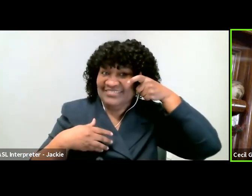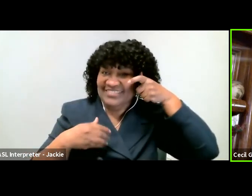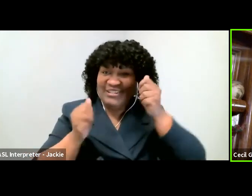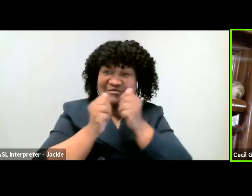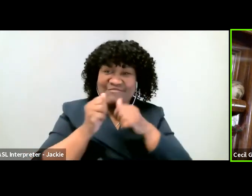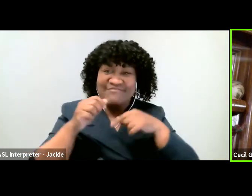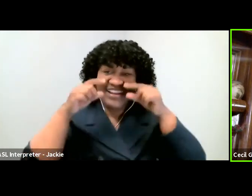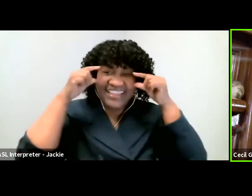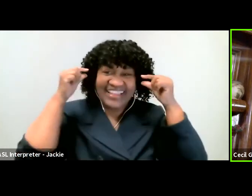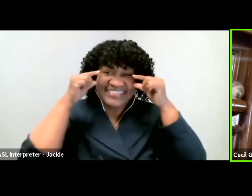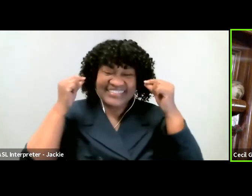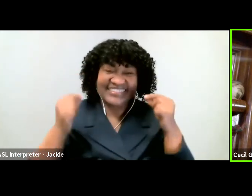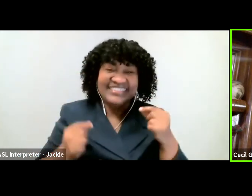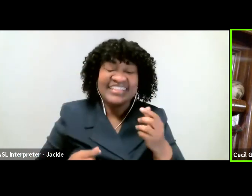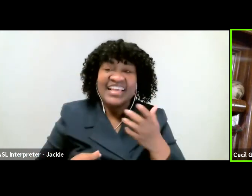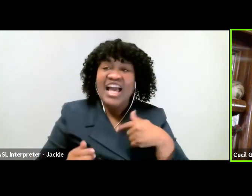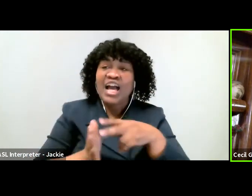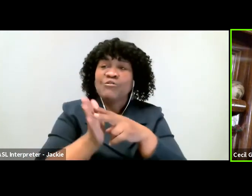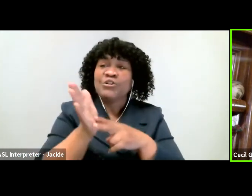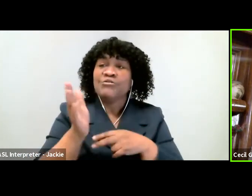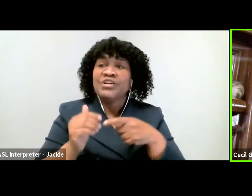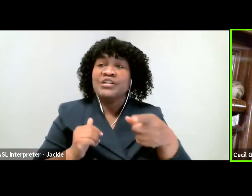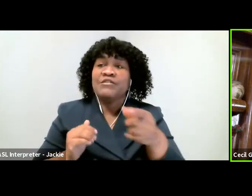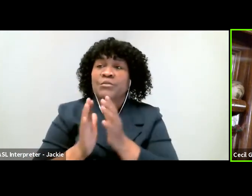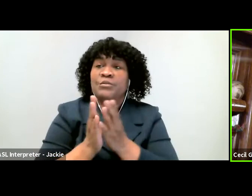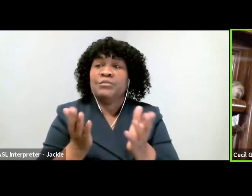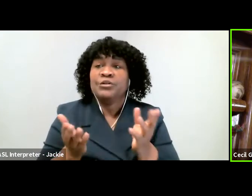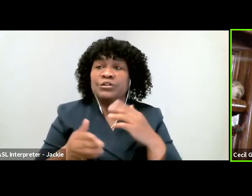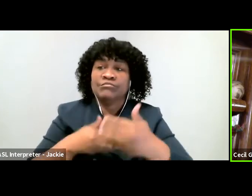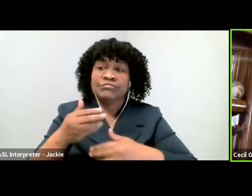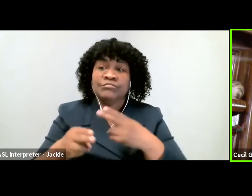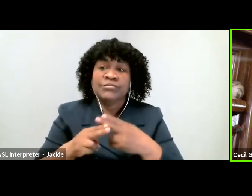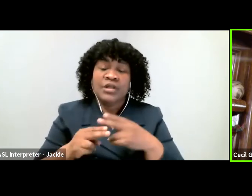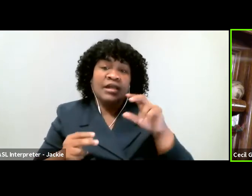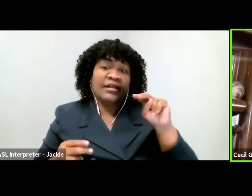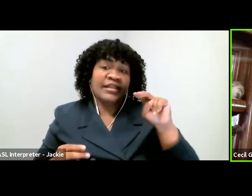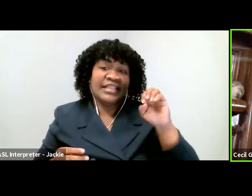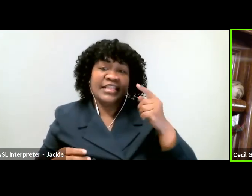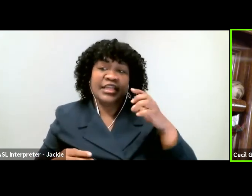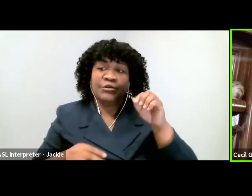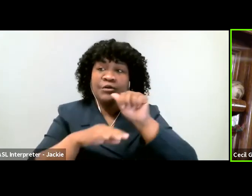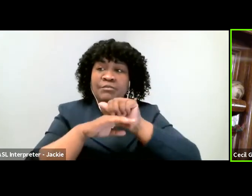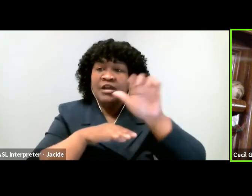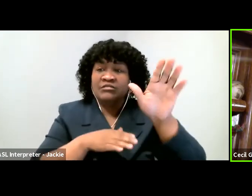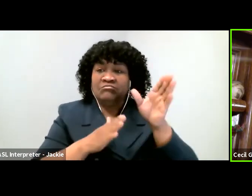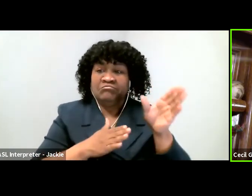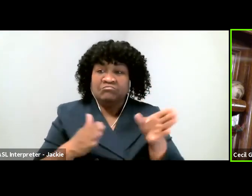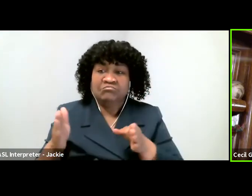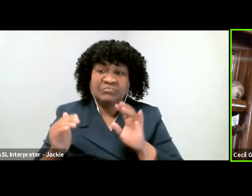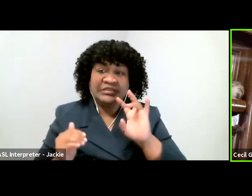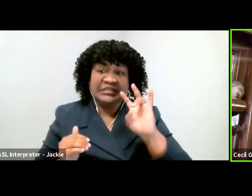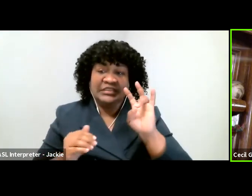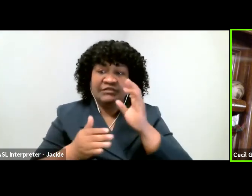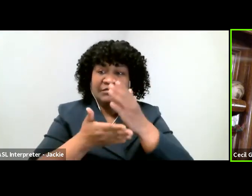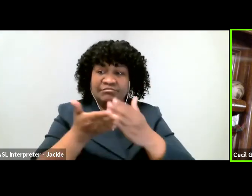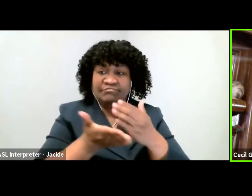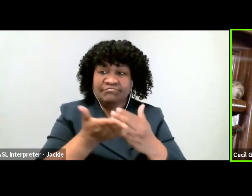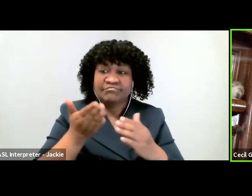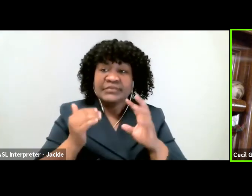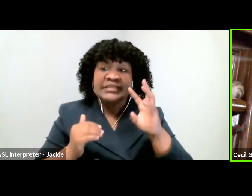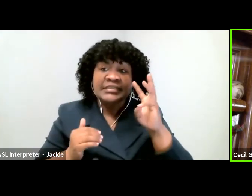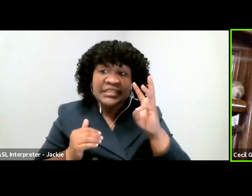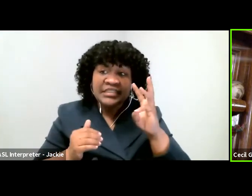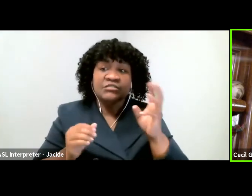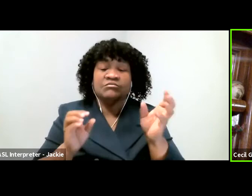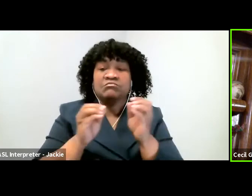eyeglasses. I'm going to read from a poetry book in progress called Negro Mountain. The book is arranged into seven sections, six of